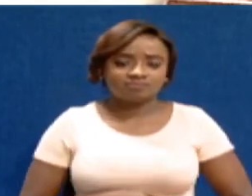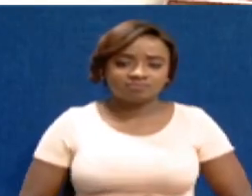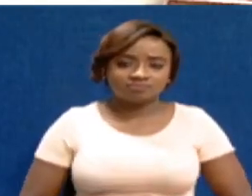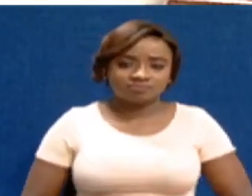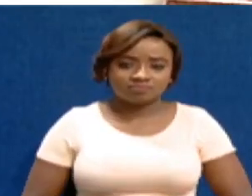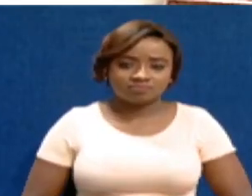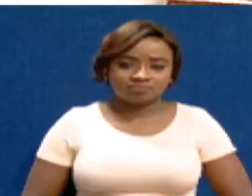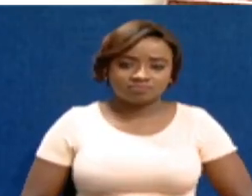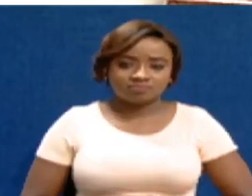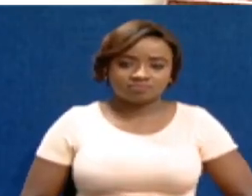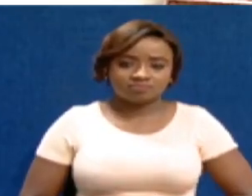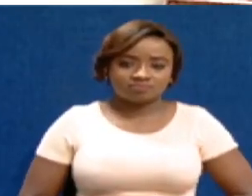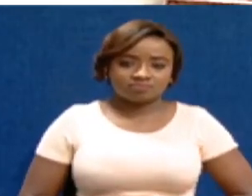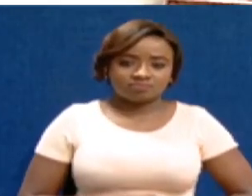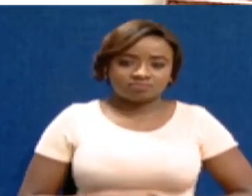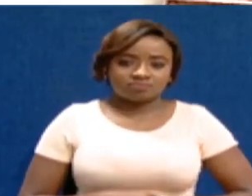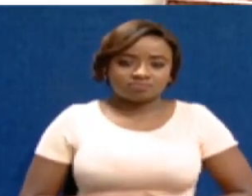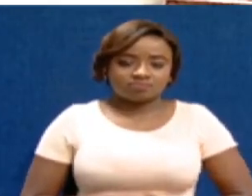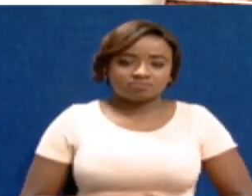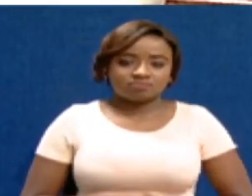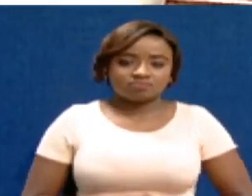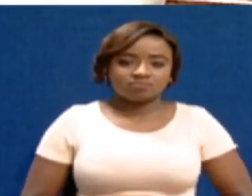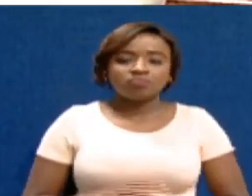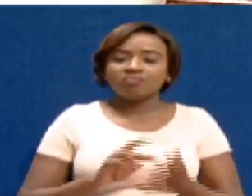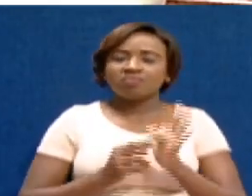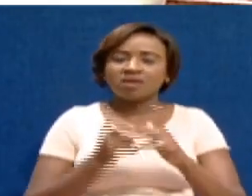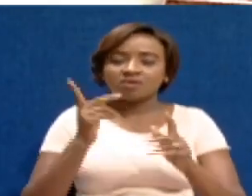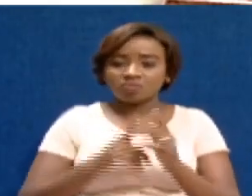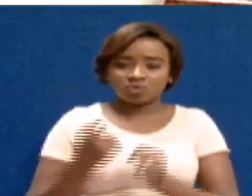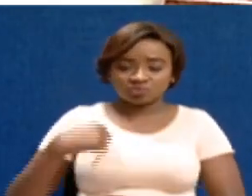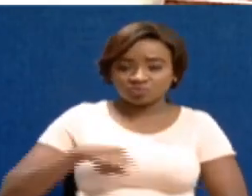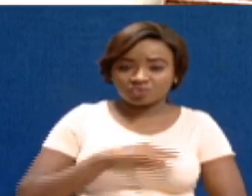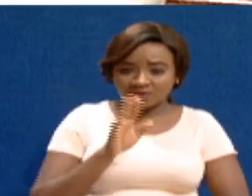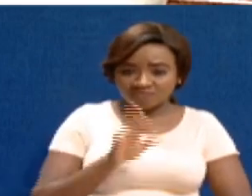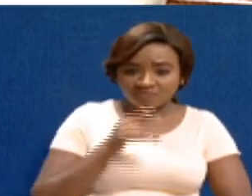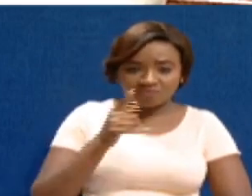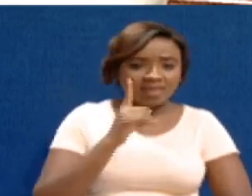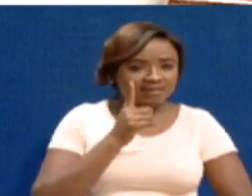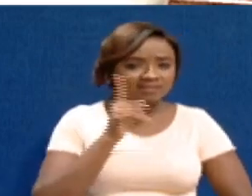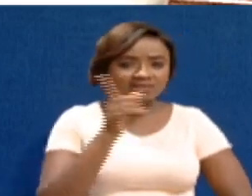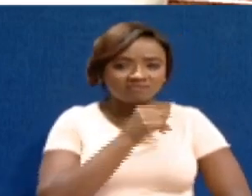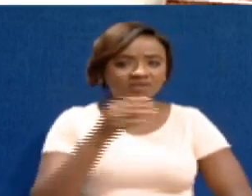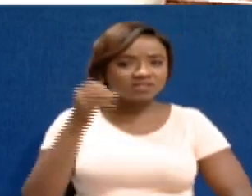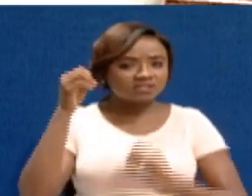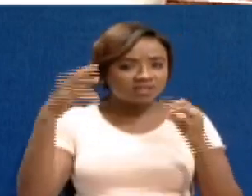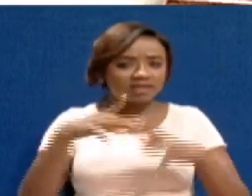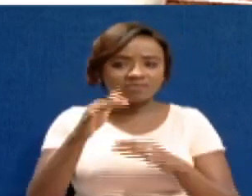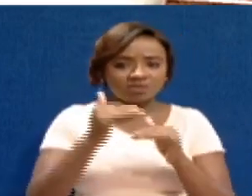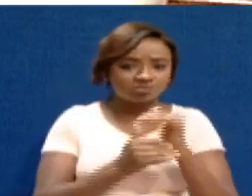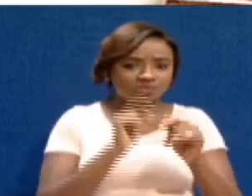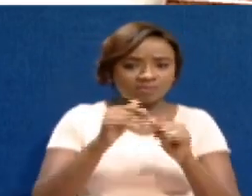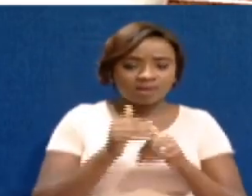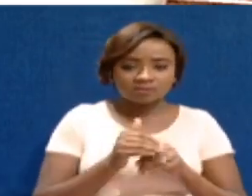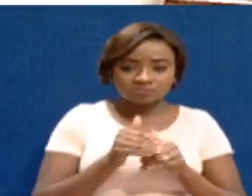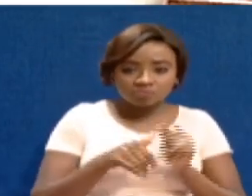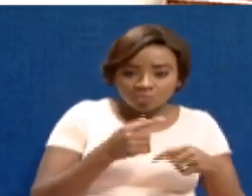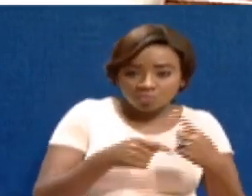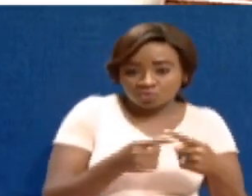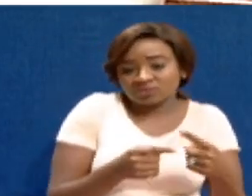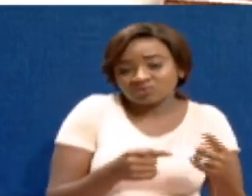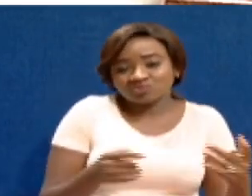people. And even then, they talked about 9 points that Kenyans didn't argue about. But no one warned us that they were